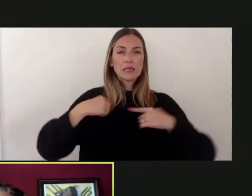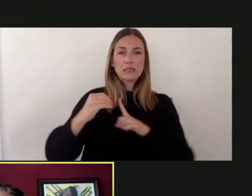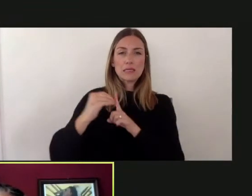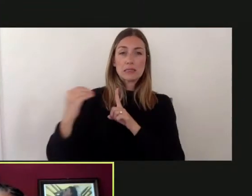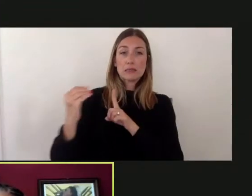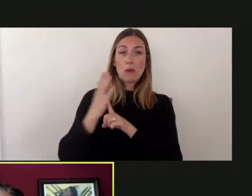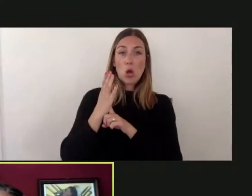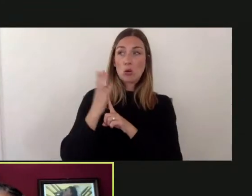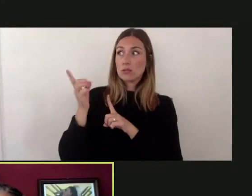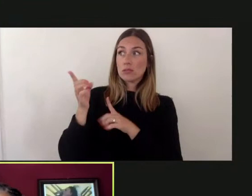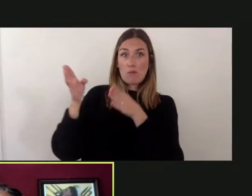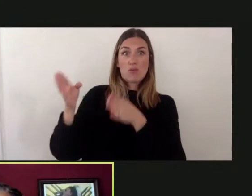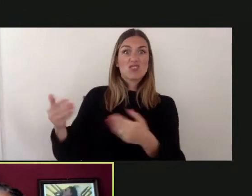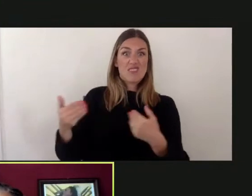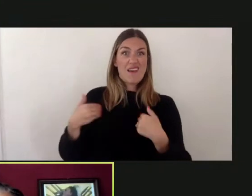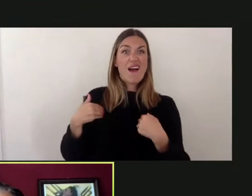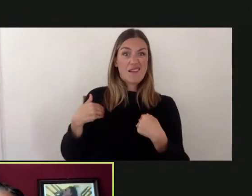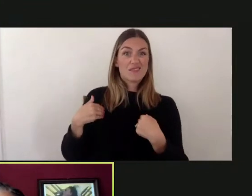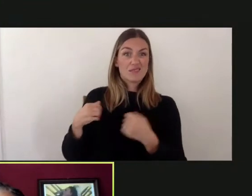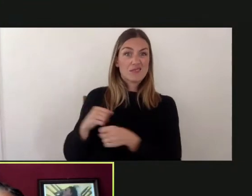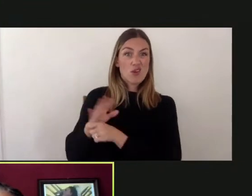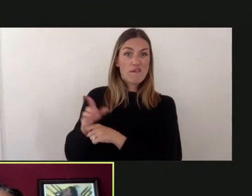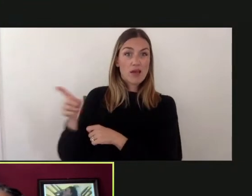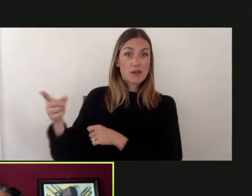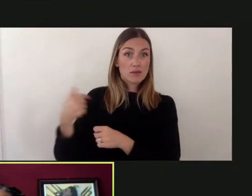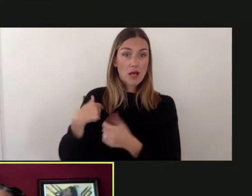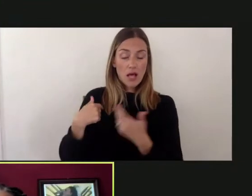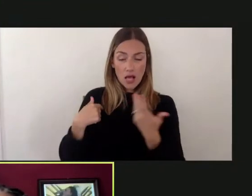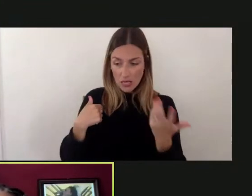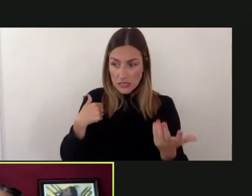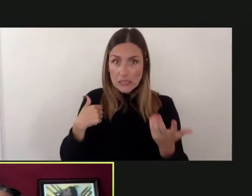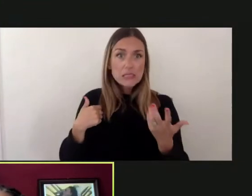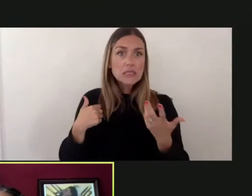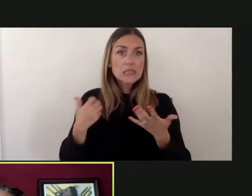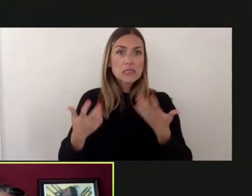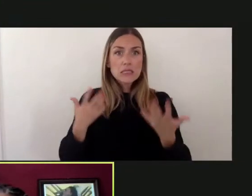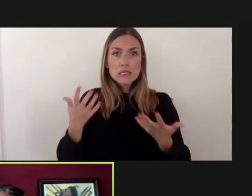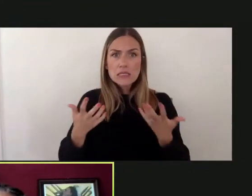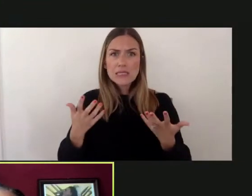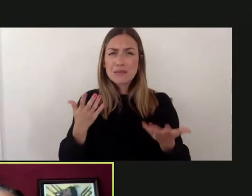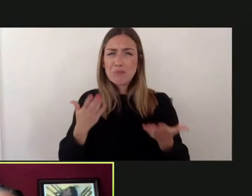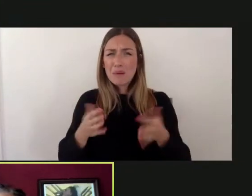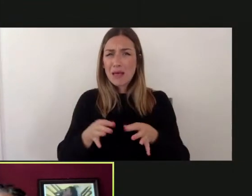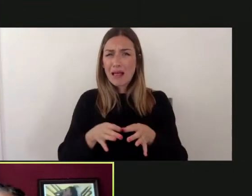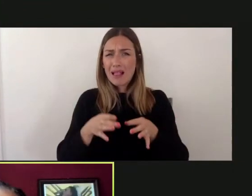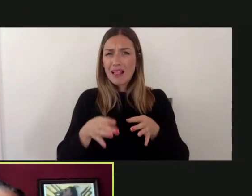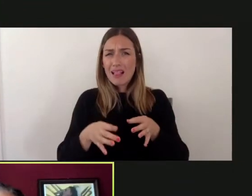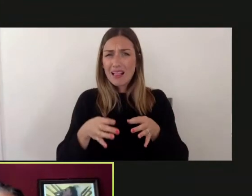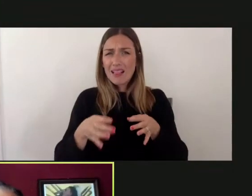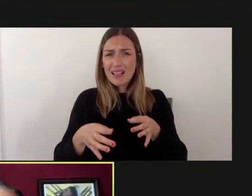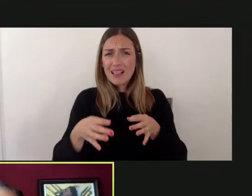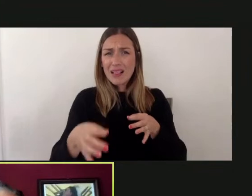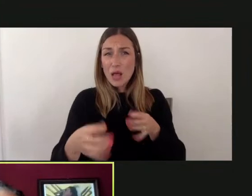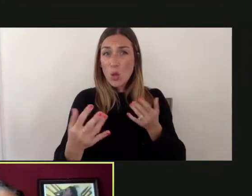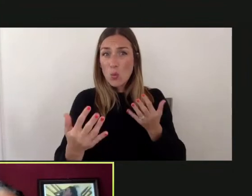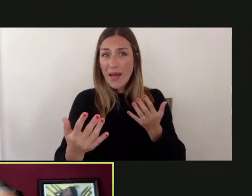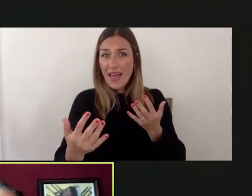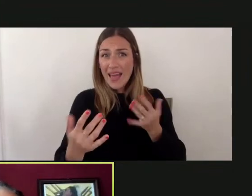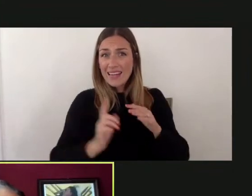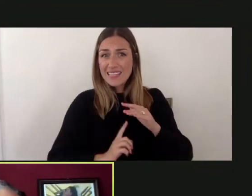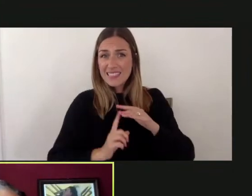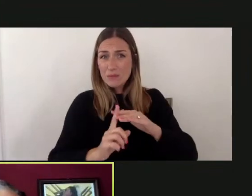COVID, should I, while I may be deferring getting testing because we're waiting for symptoms